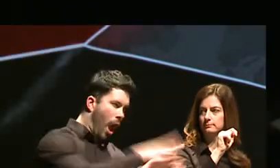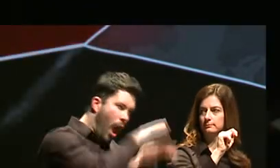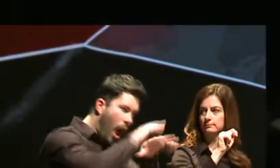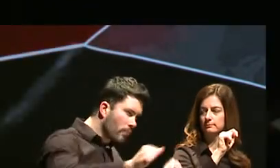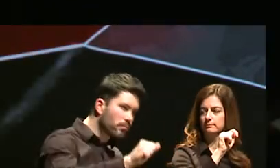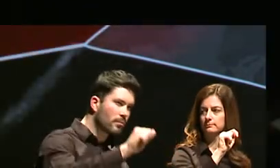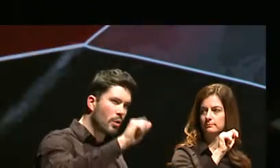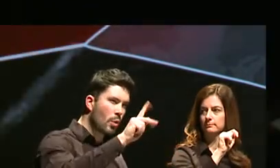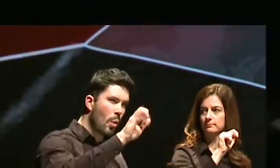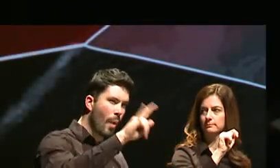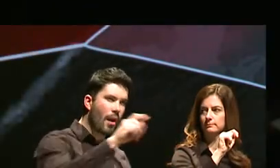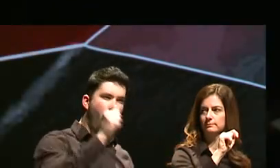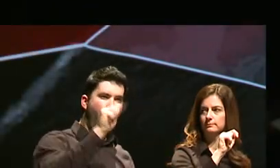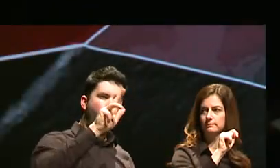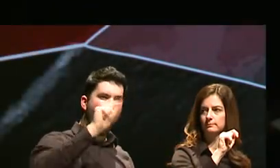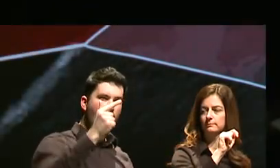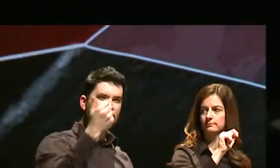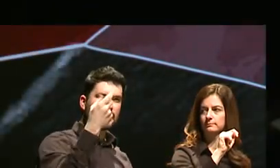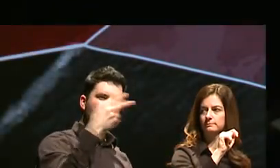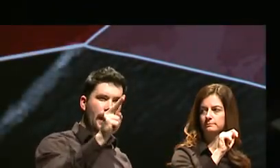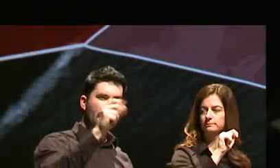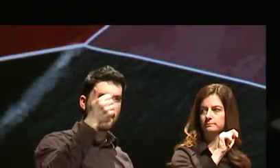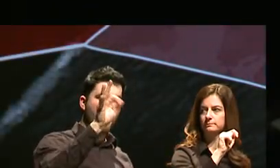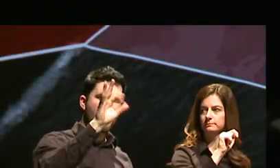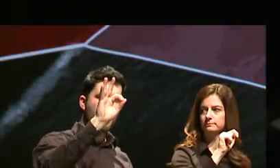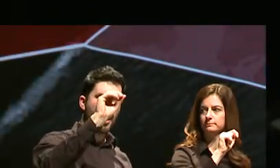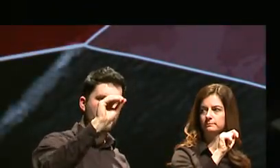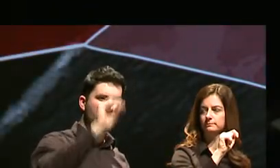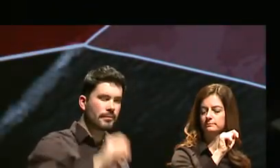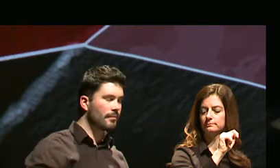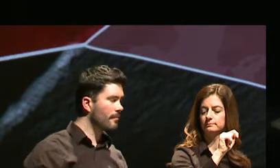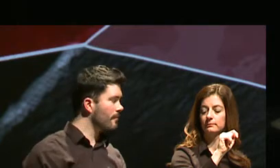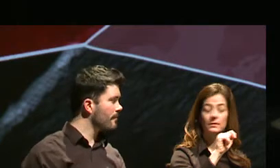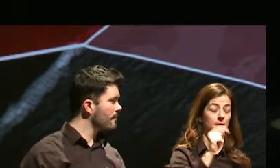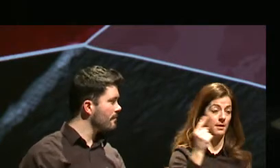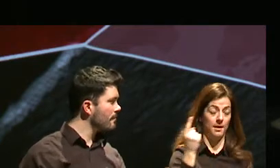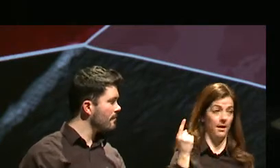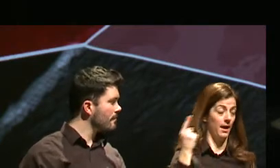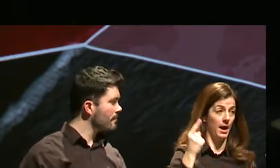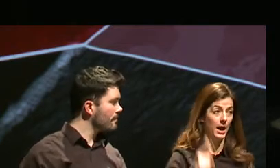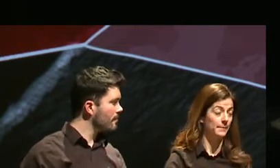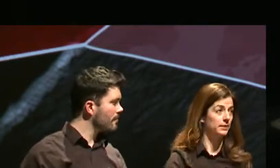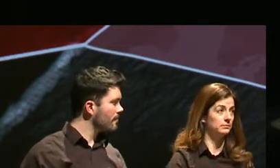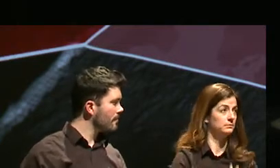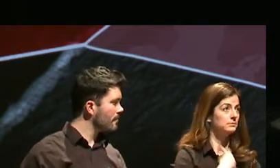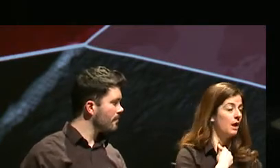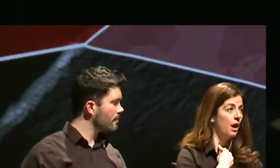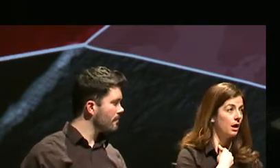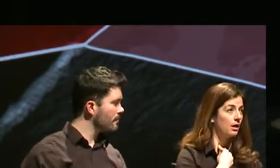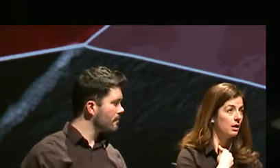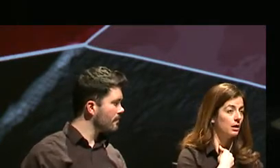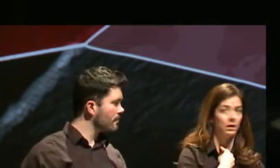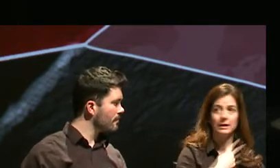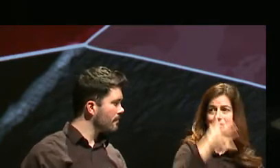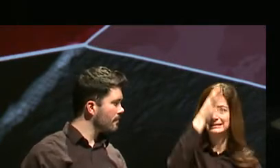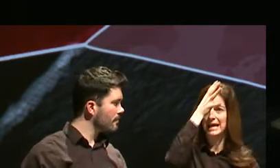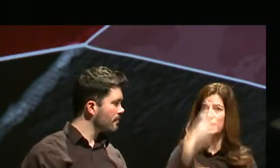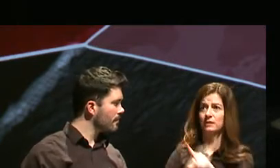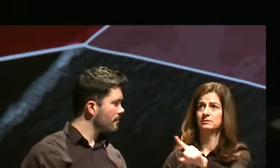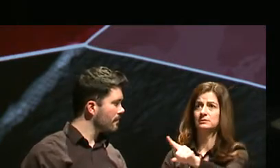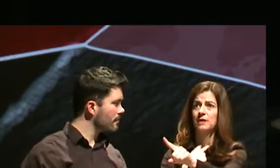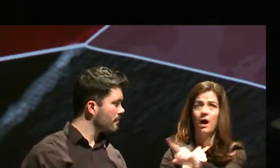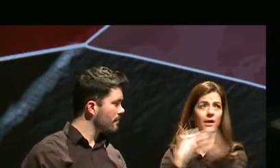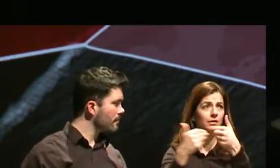August 2nd, 1990. Iraq invades Kuwait. Suddenly, we can't go home, and my dad can't get out of